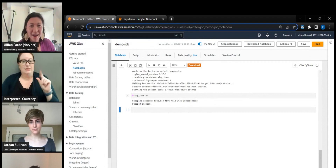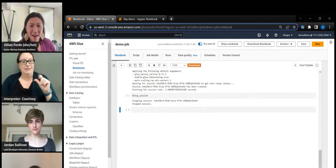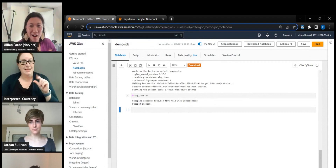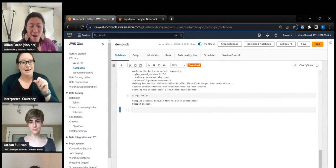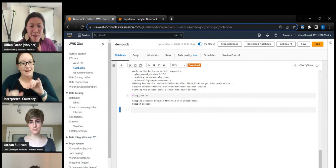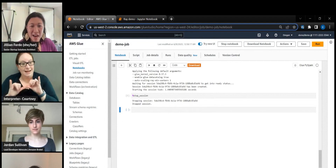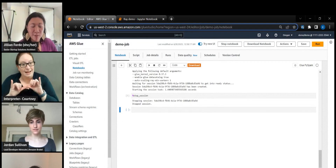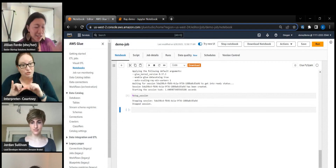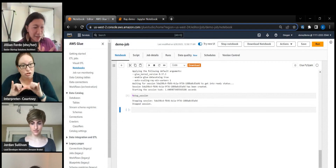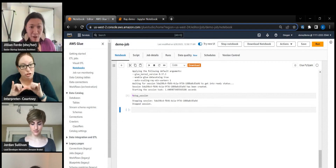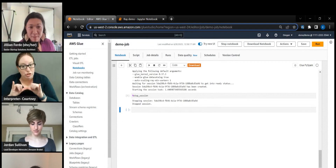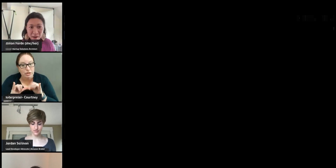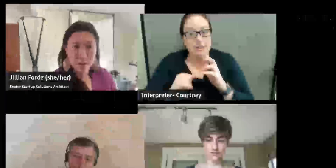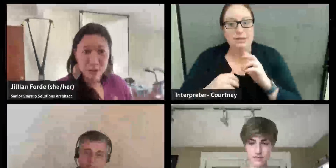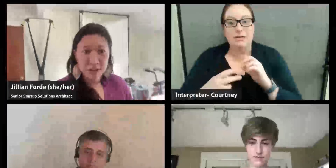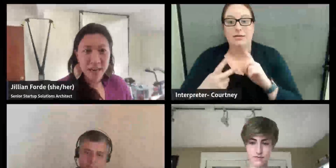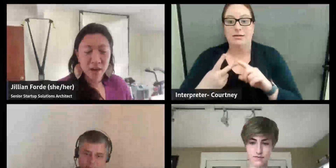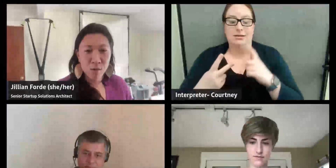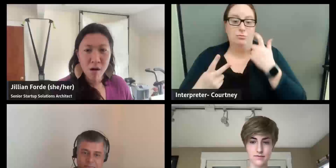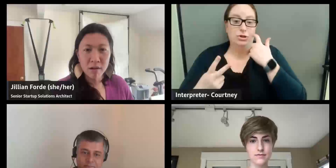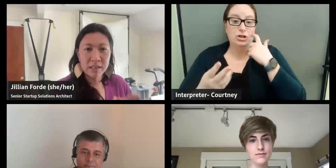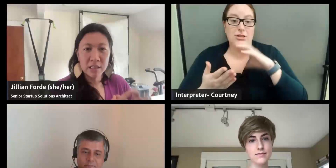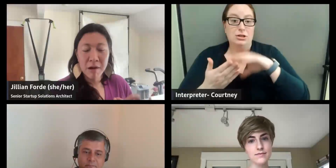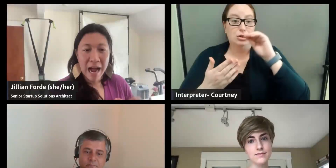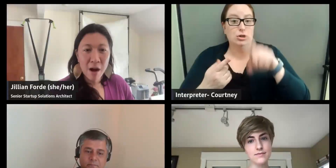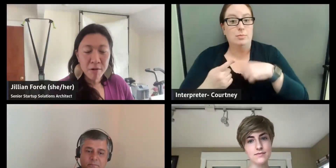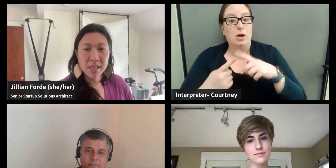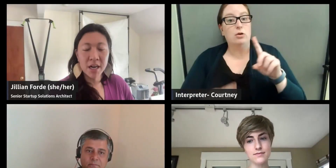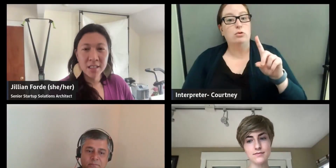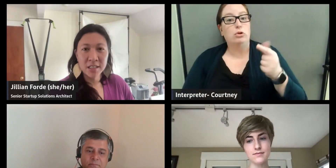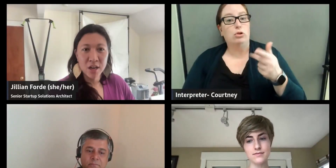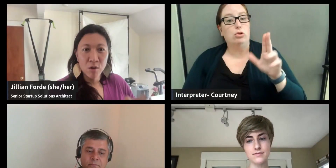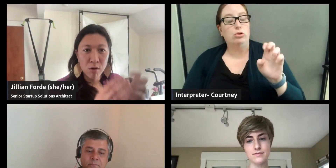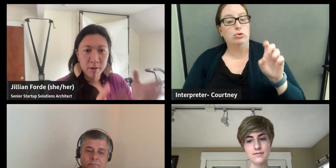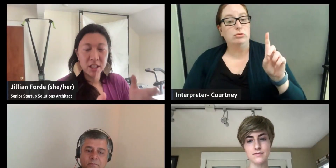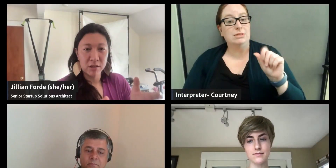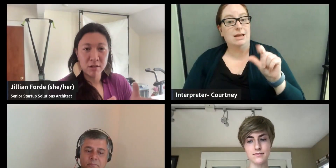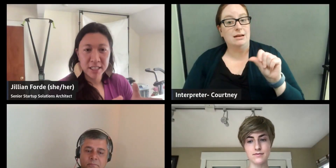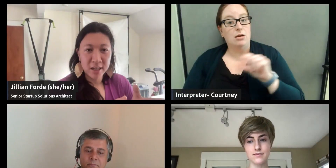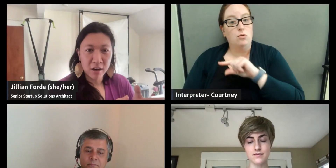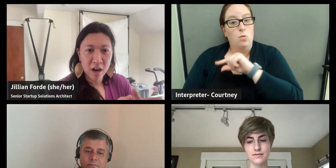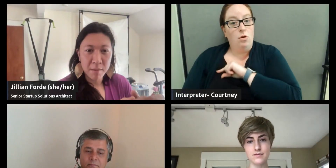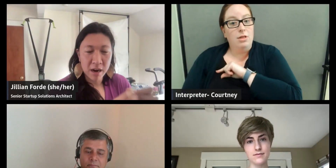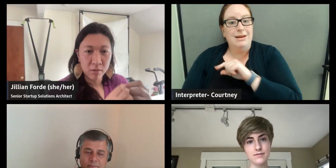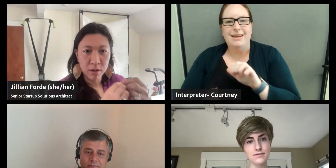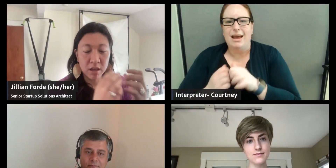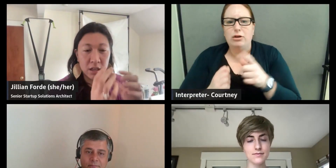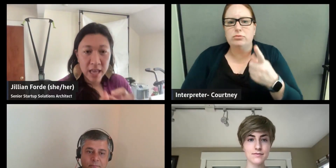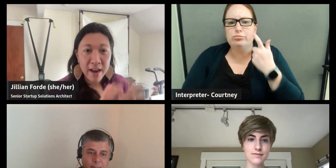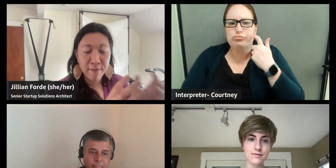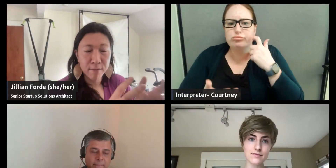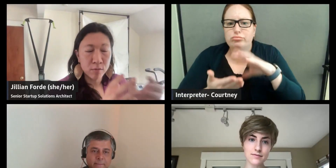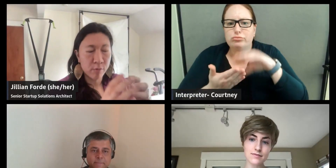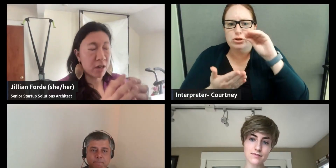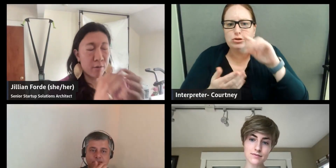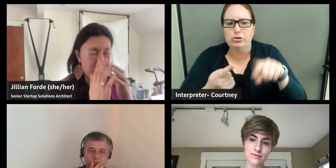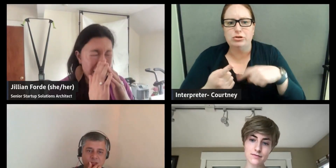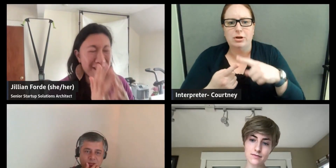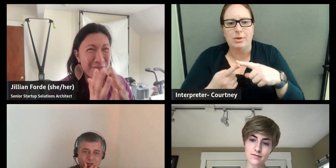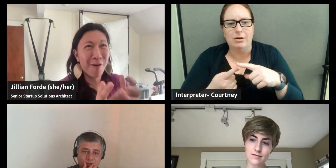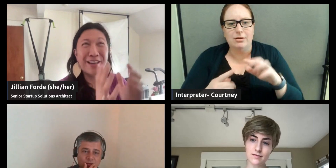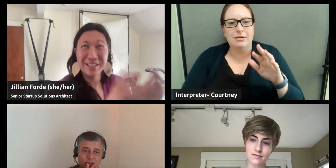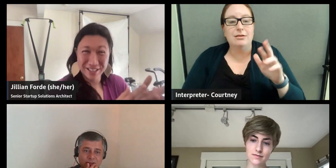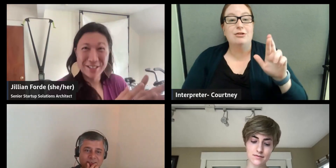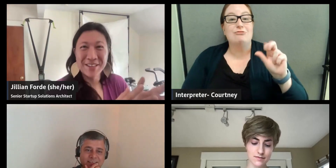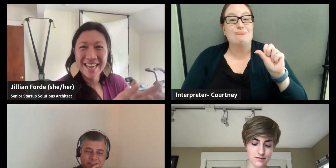engineering, and we just learned about Glue data quality. So how does what we just learned here about with